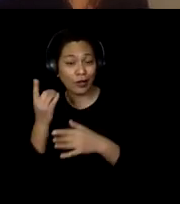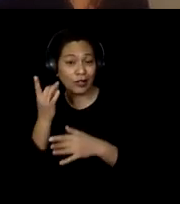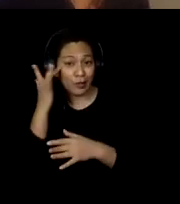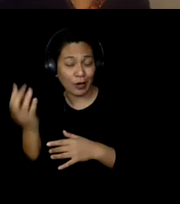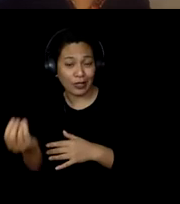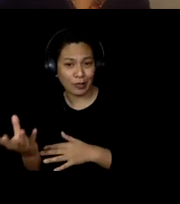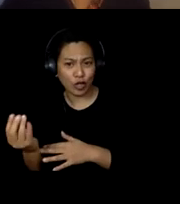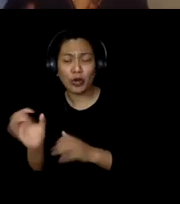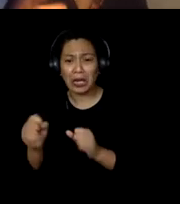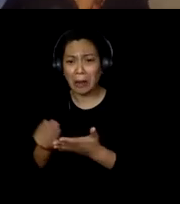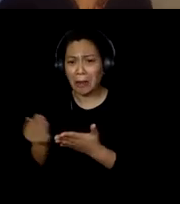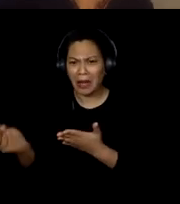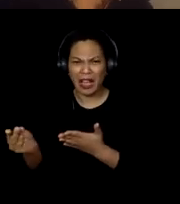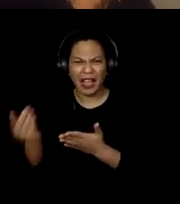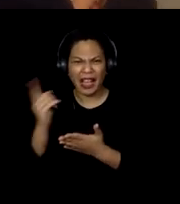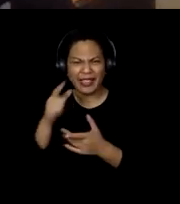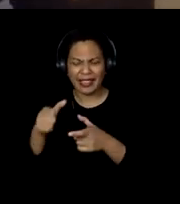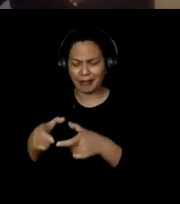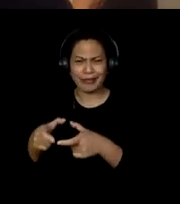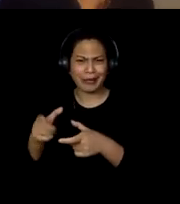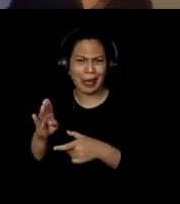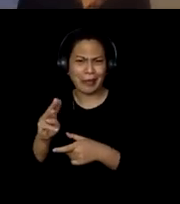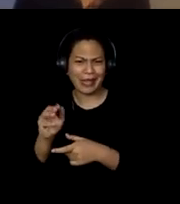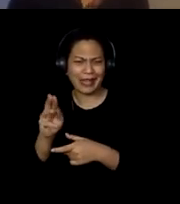get one that, I think this little mini now, you can get for